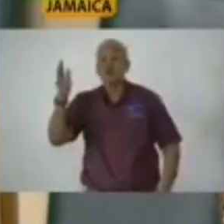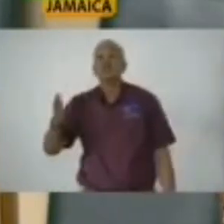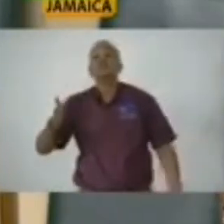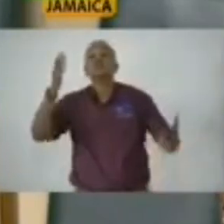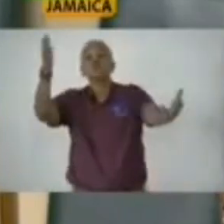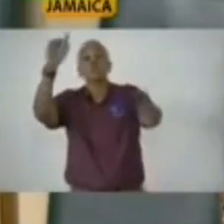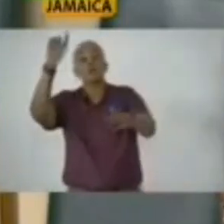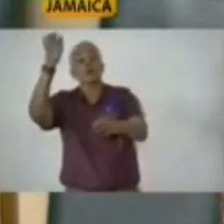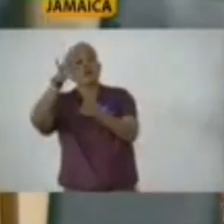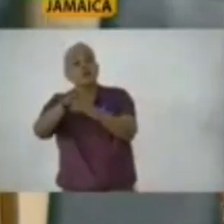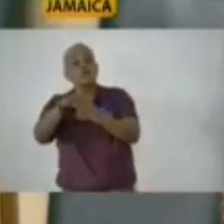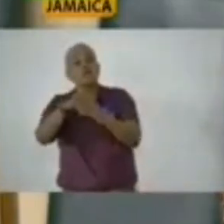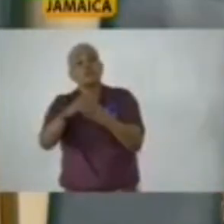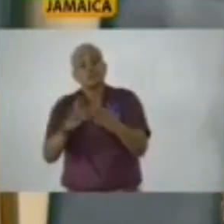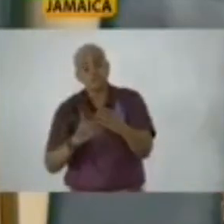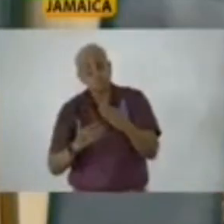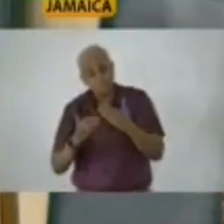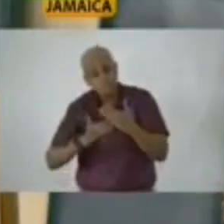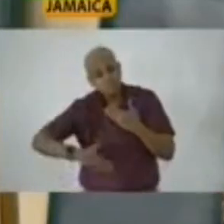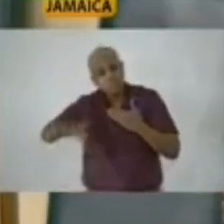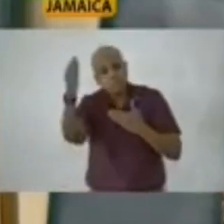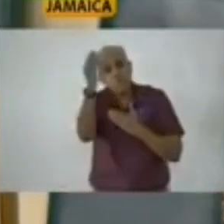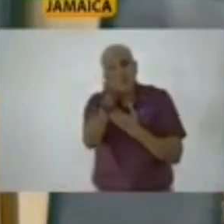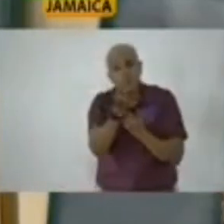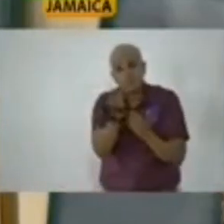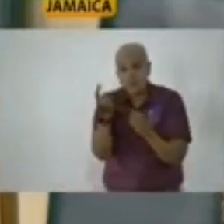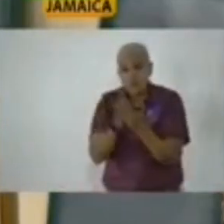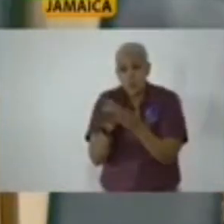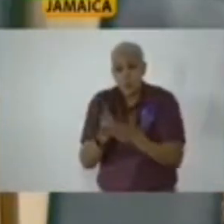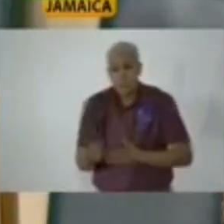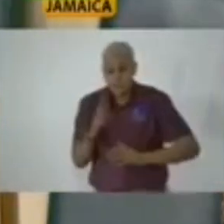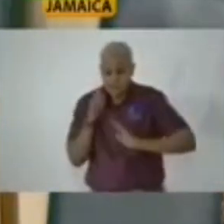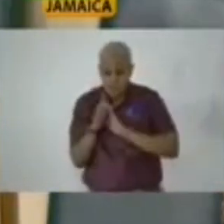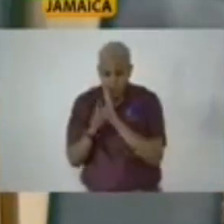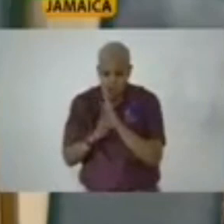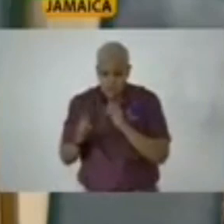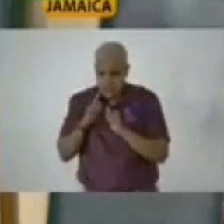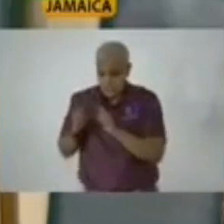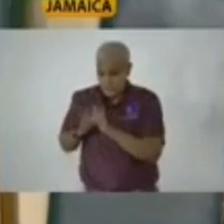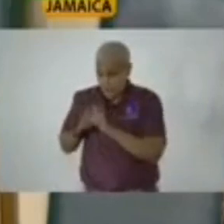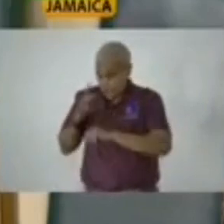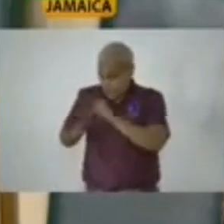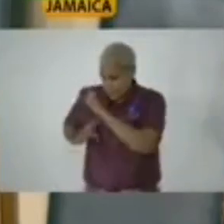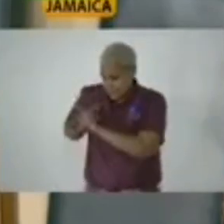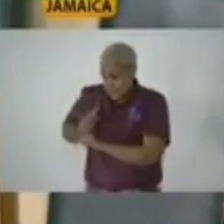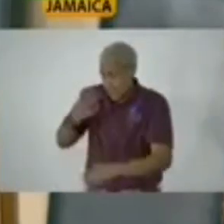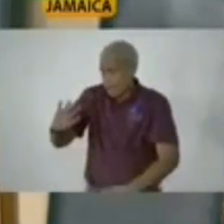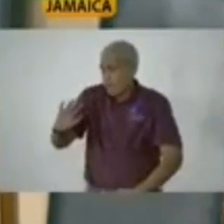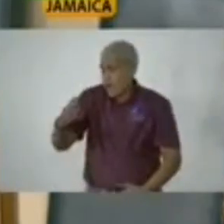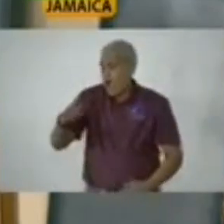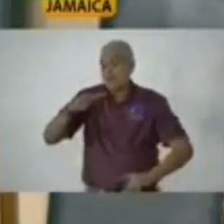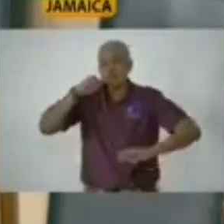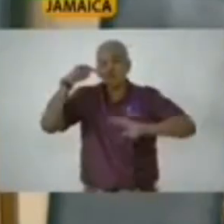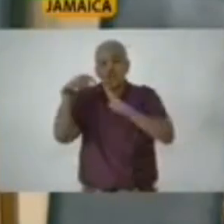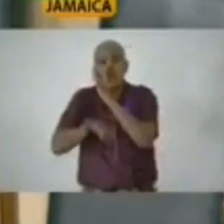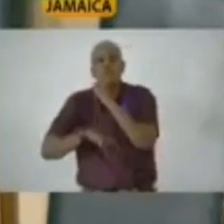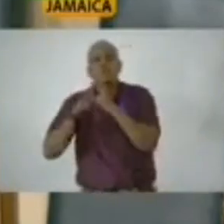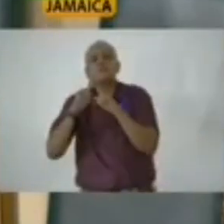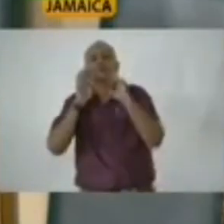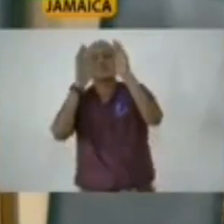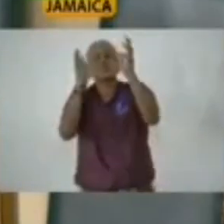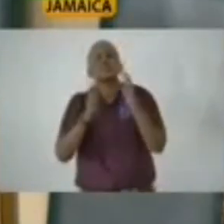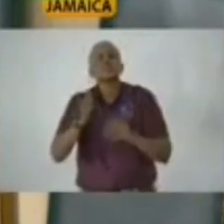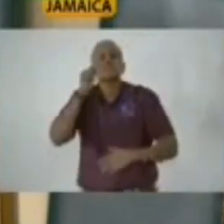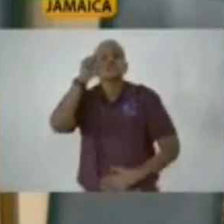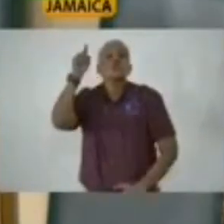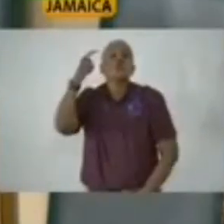to Cabinet within the coming weeks. The policy, which is the first of its kind, is comprehensive and speaks not only to